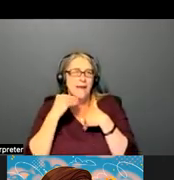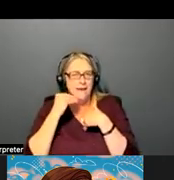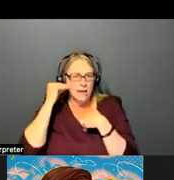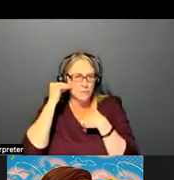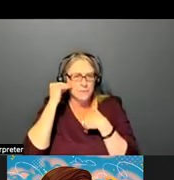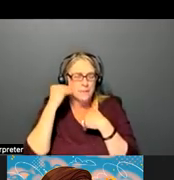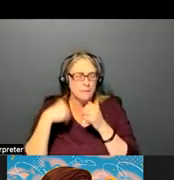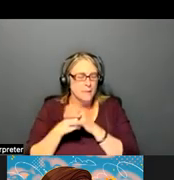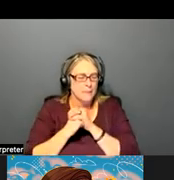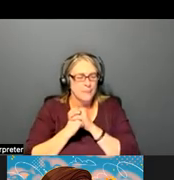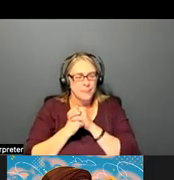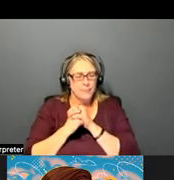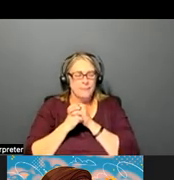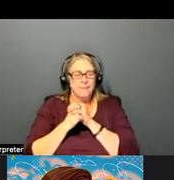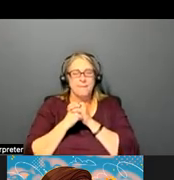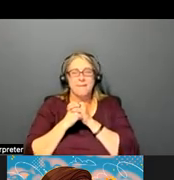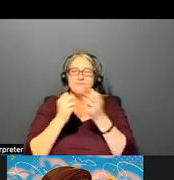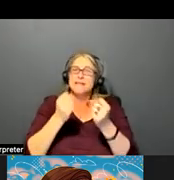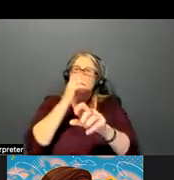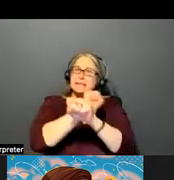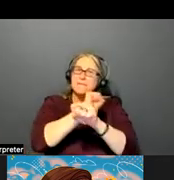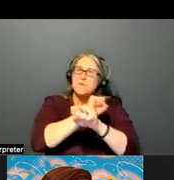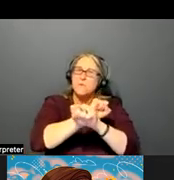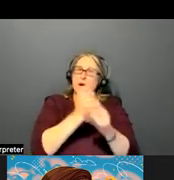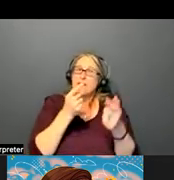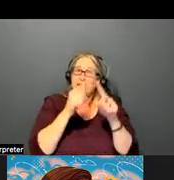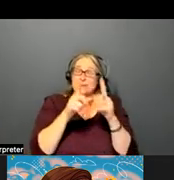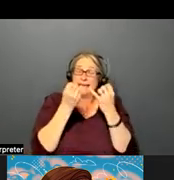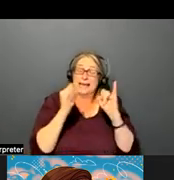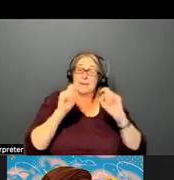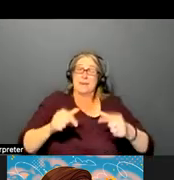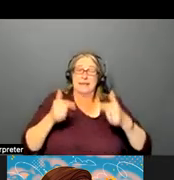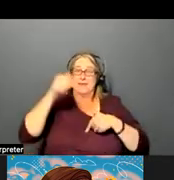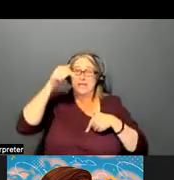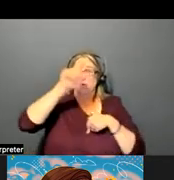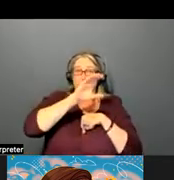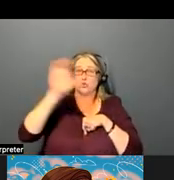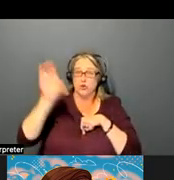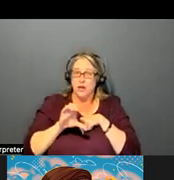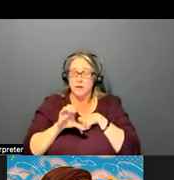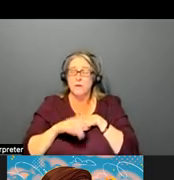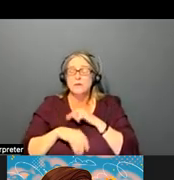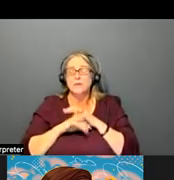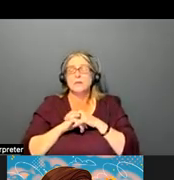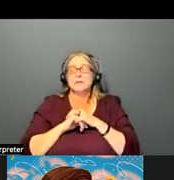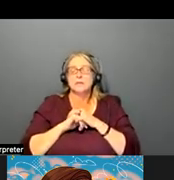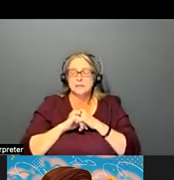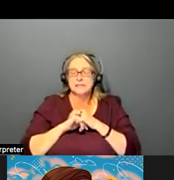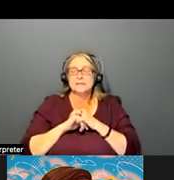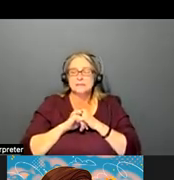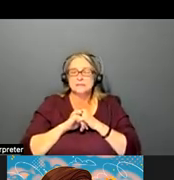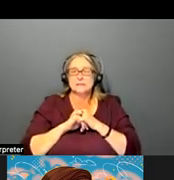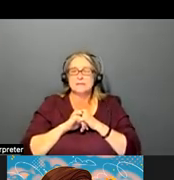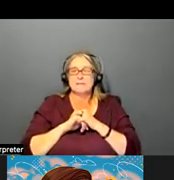fact, much of the work that we're doing in independent living here in Chicago is talking